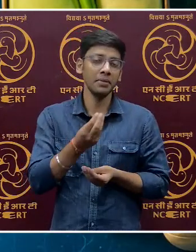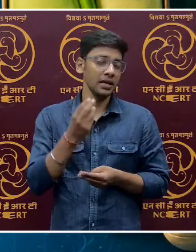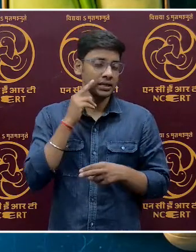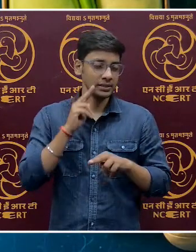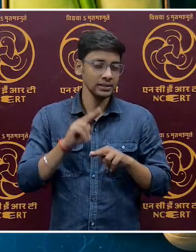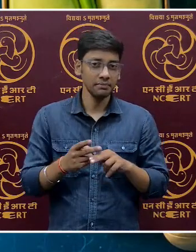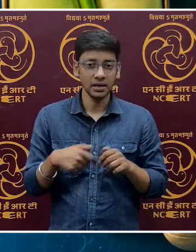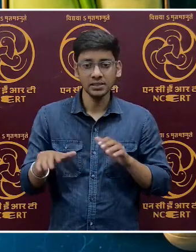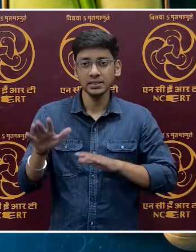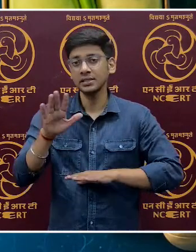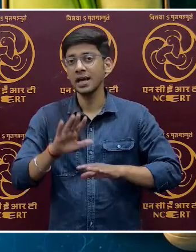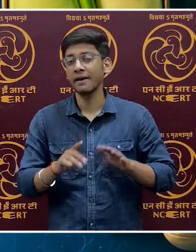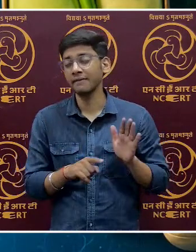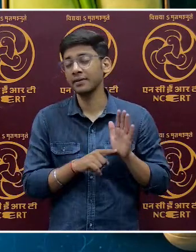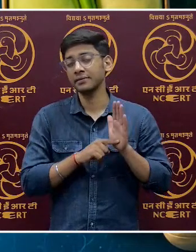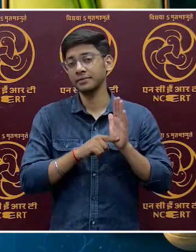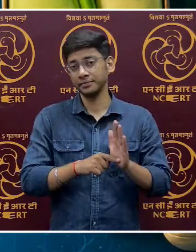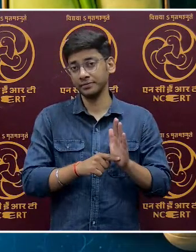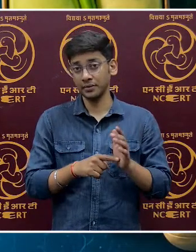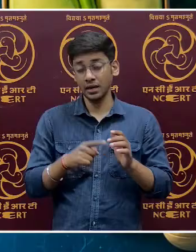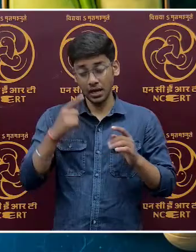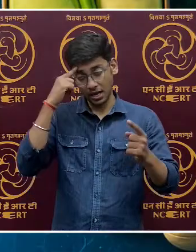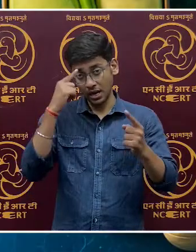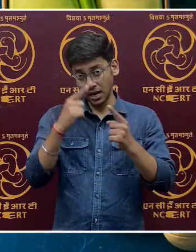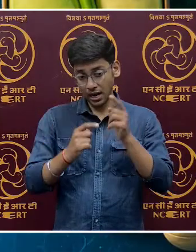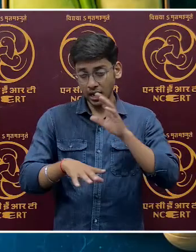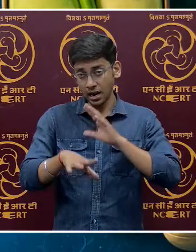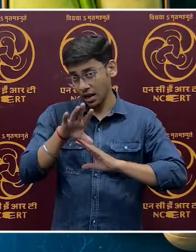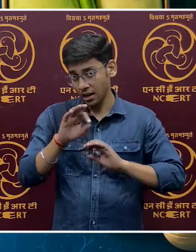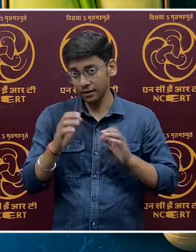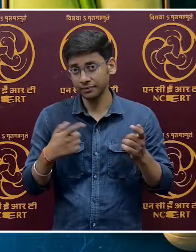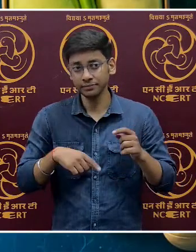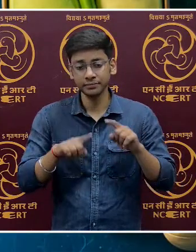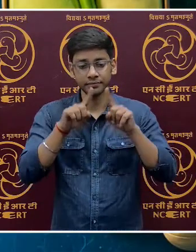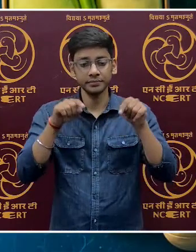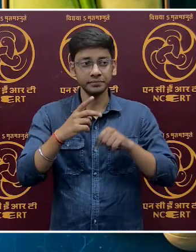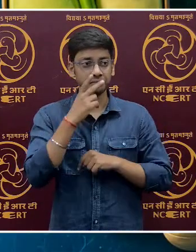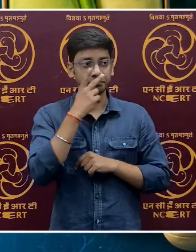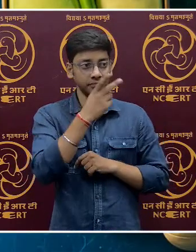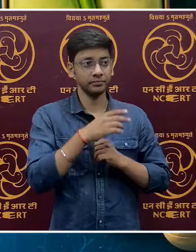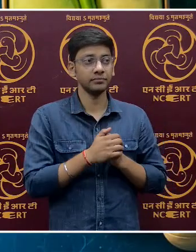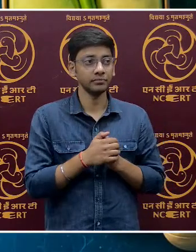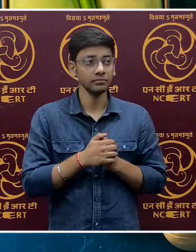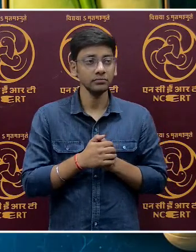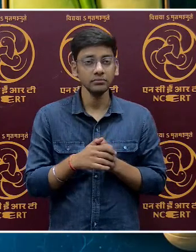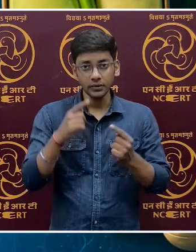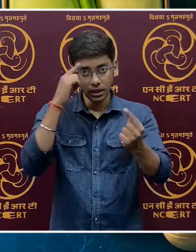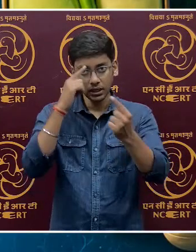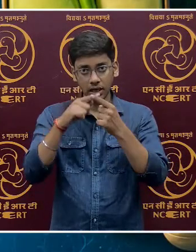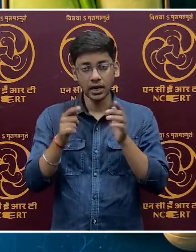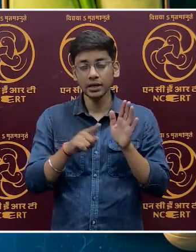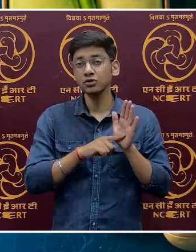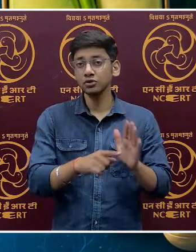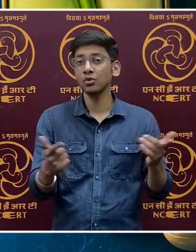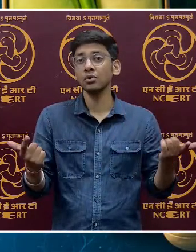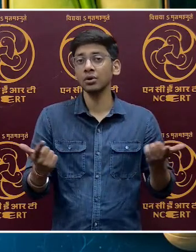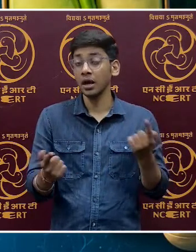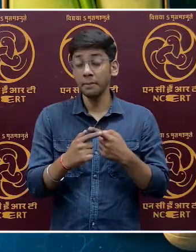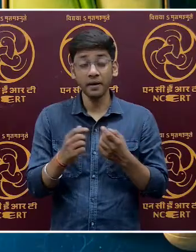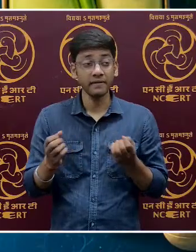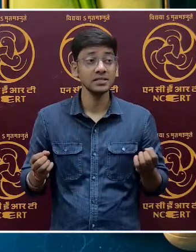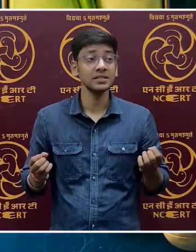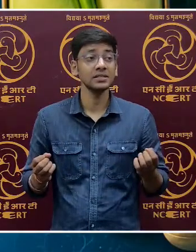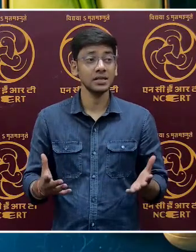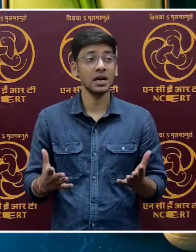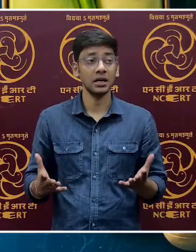the activity. These are the learning objective which you can able to see on your screen, the learning outcomes, and when I am going to start